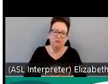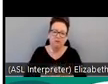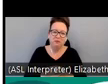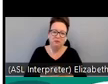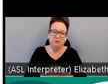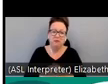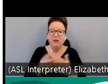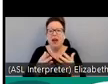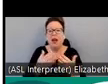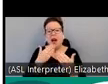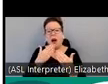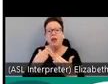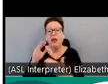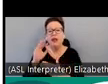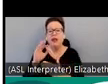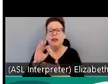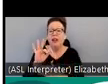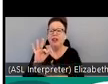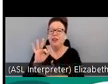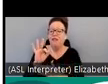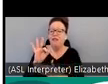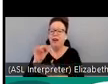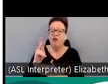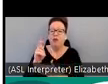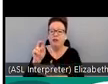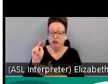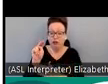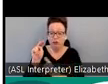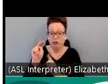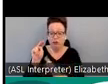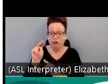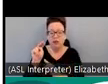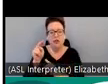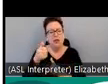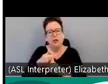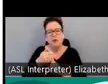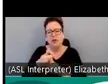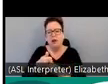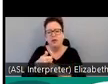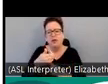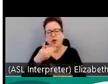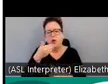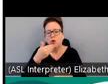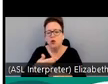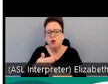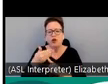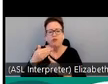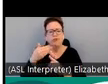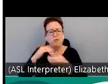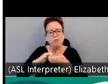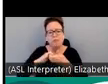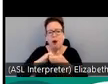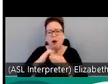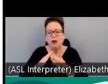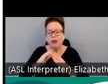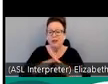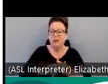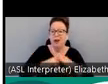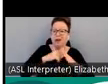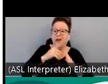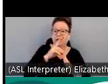I want to thank the Federation, like I said, who have been wonderful close partners from the design phase of